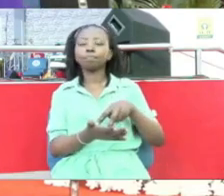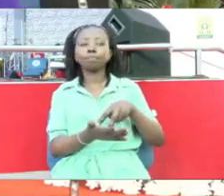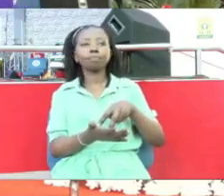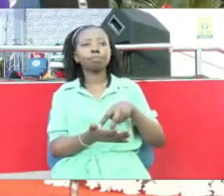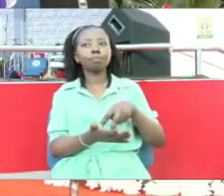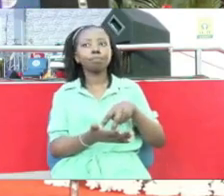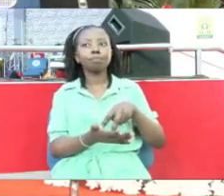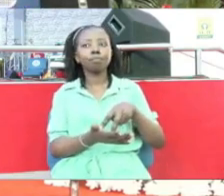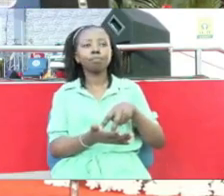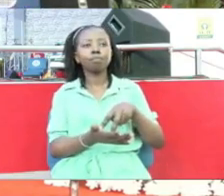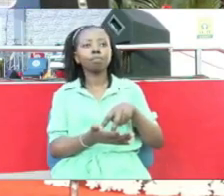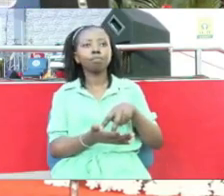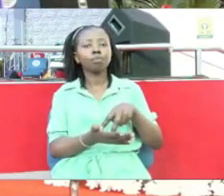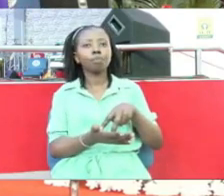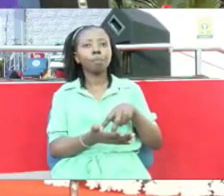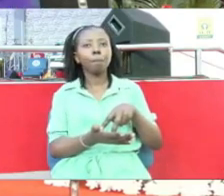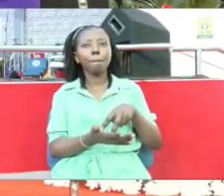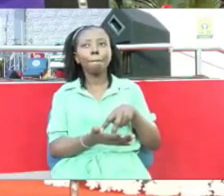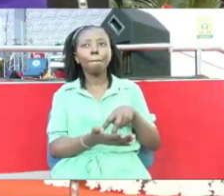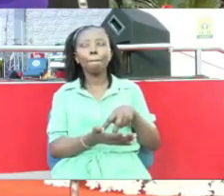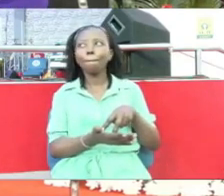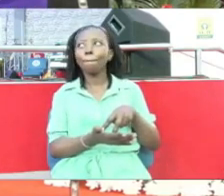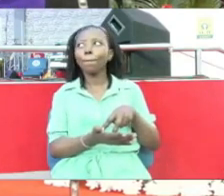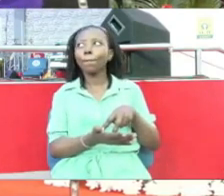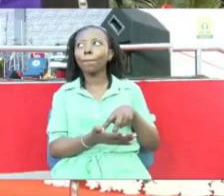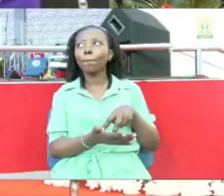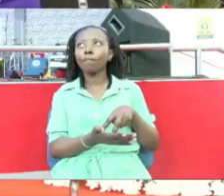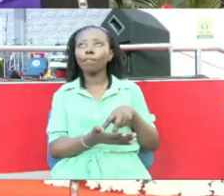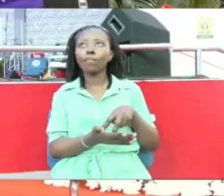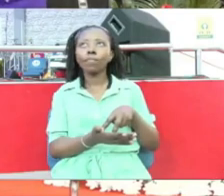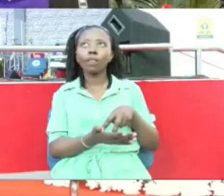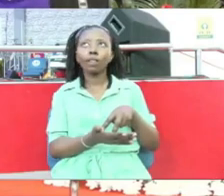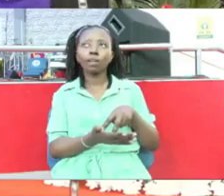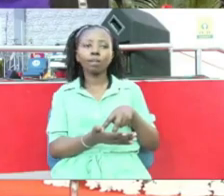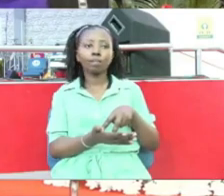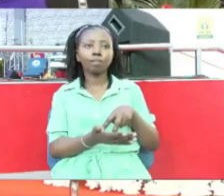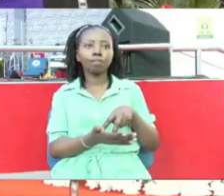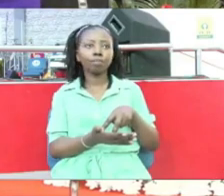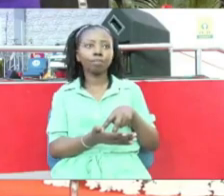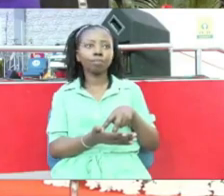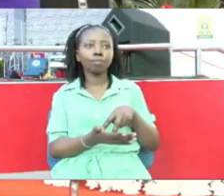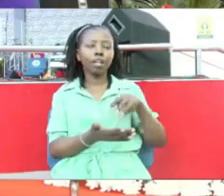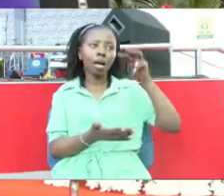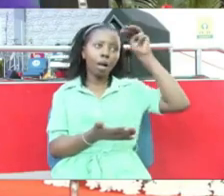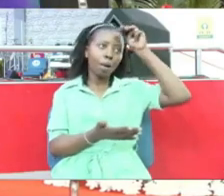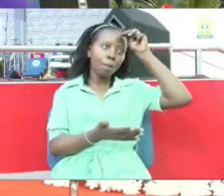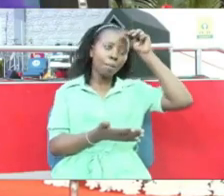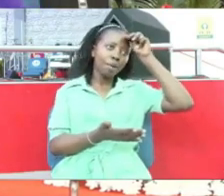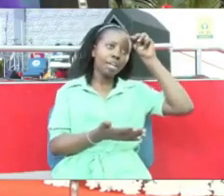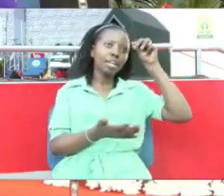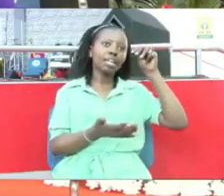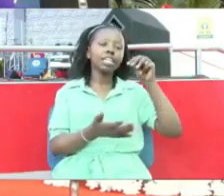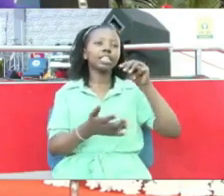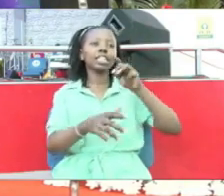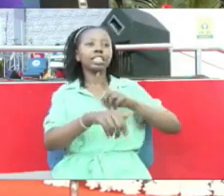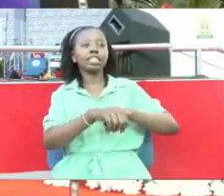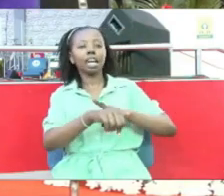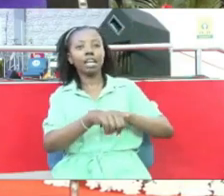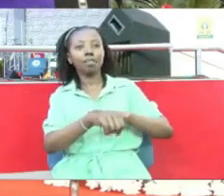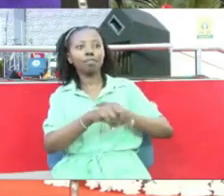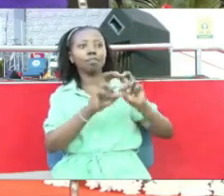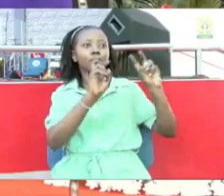na wakati ambapo unasema ni wakati wa the Mary moments. Wakati wa